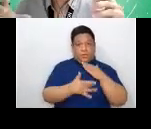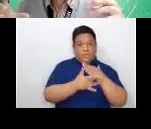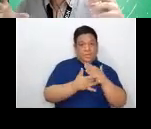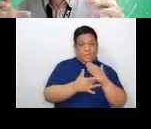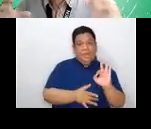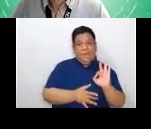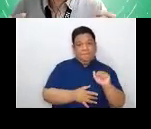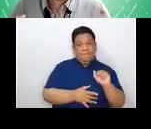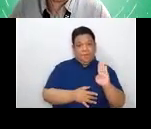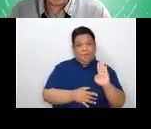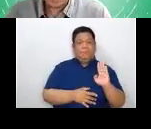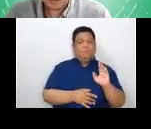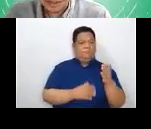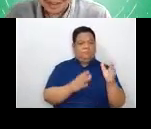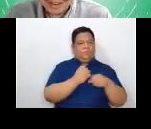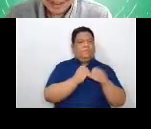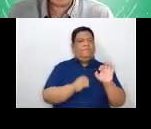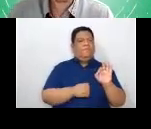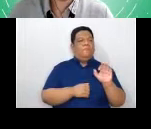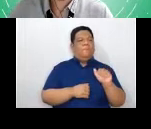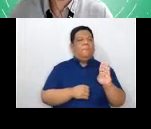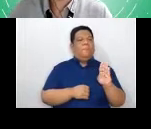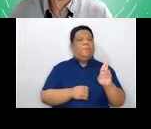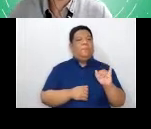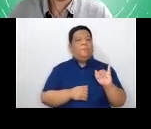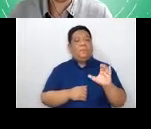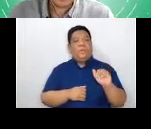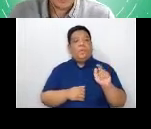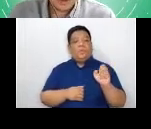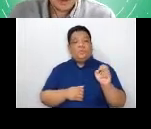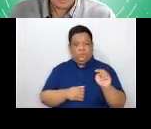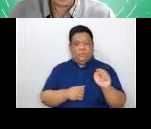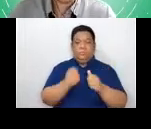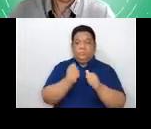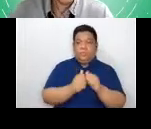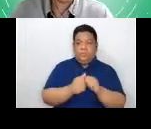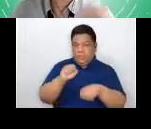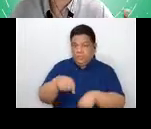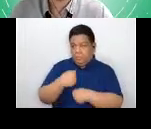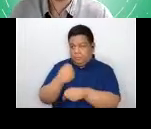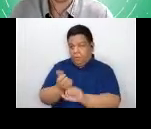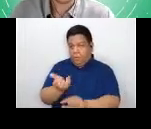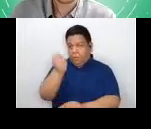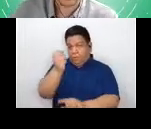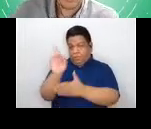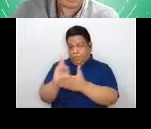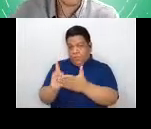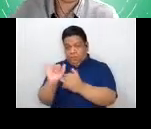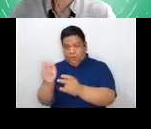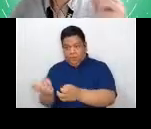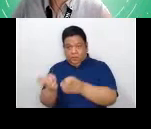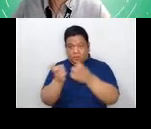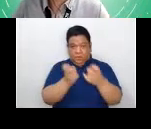is, rather than someone having to create each individual design on their own and then repeating that design by